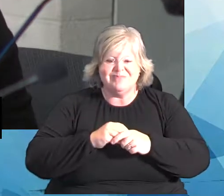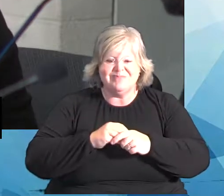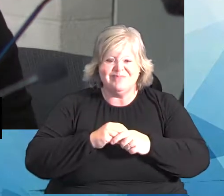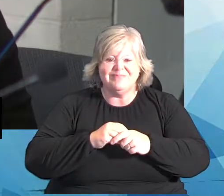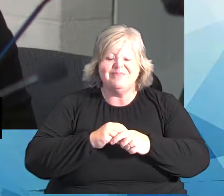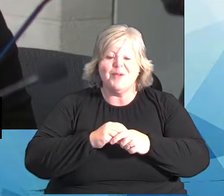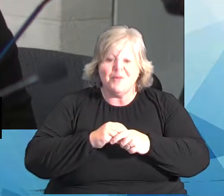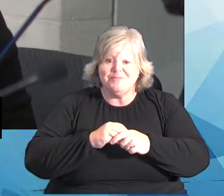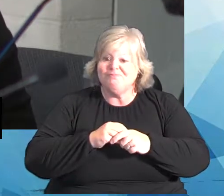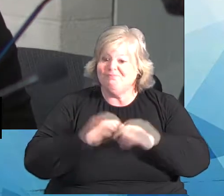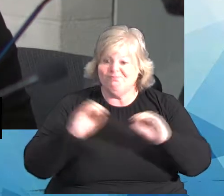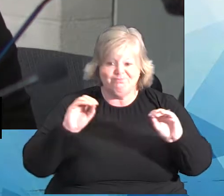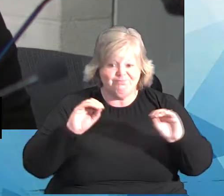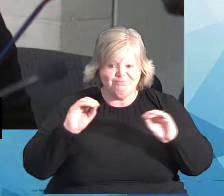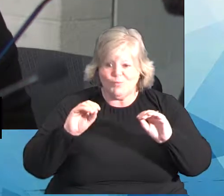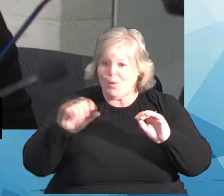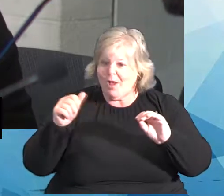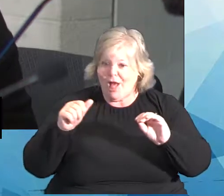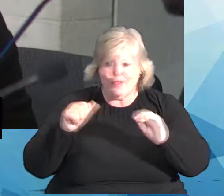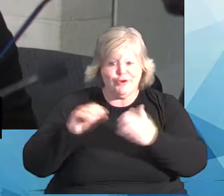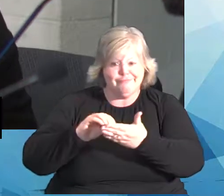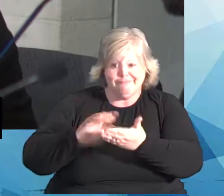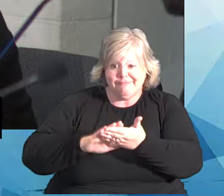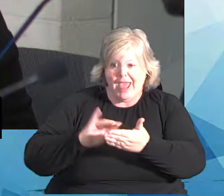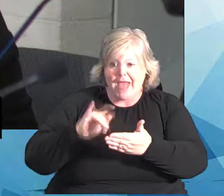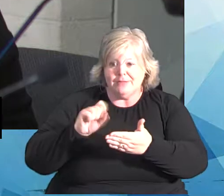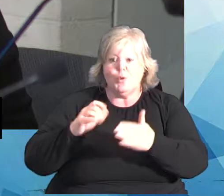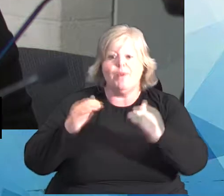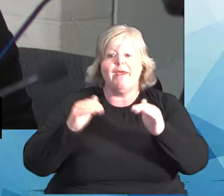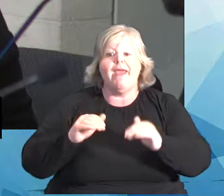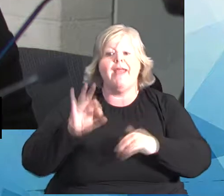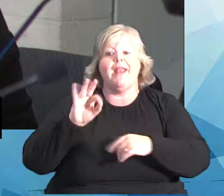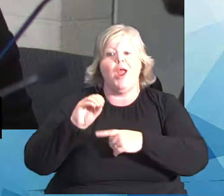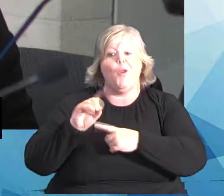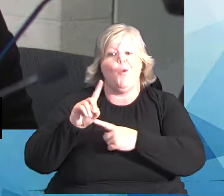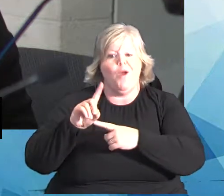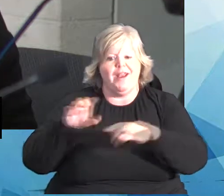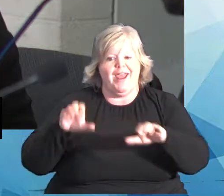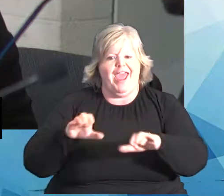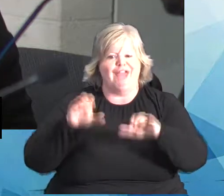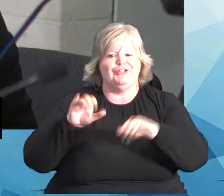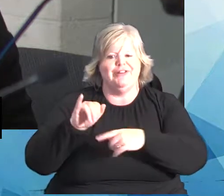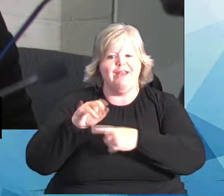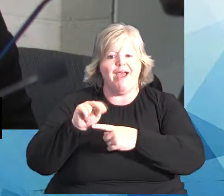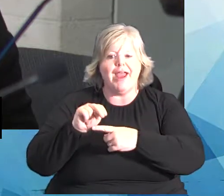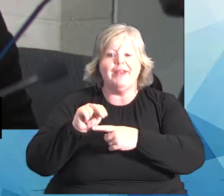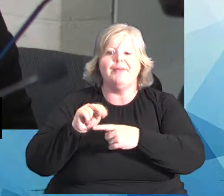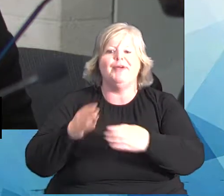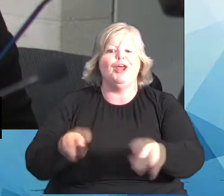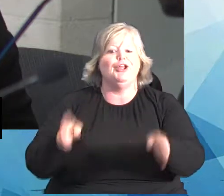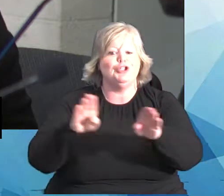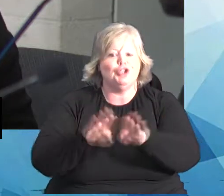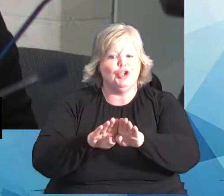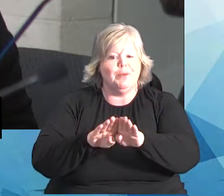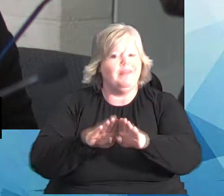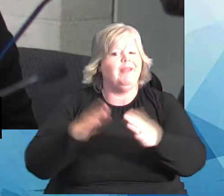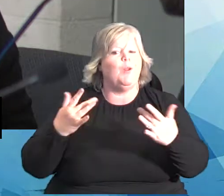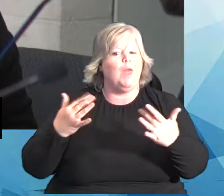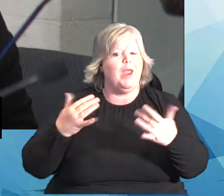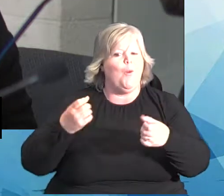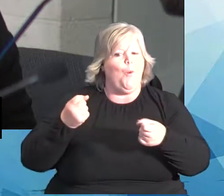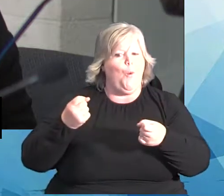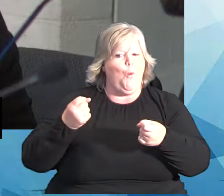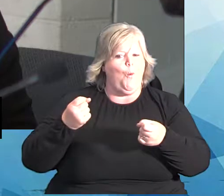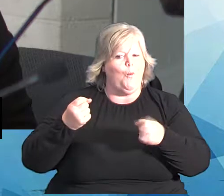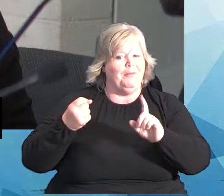Hearing none, we're going to go to 901 action item adjournment, and before I entertain Lynn's motion to